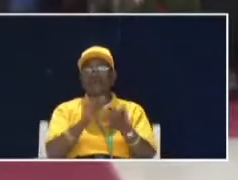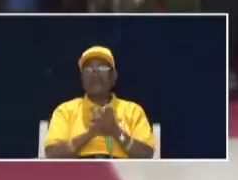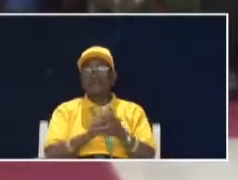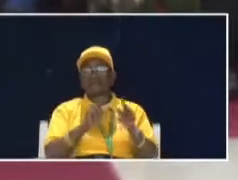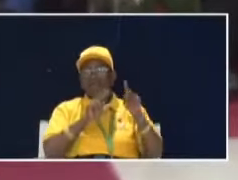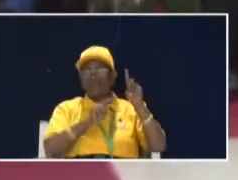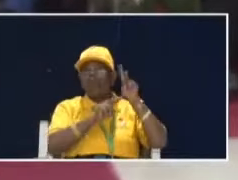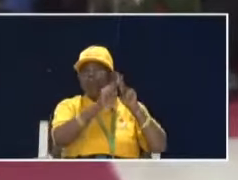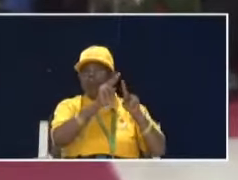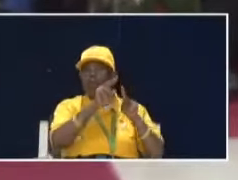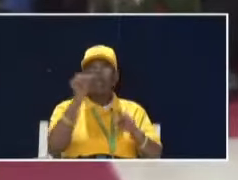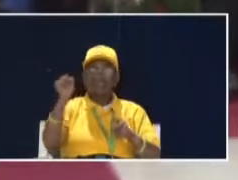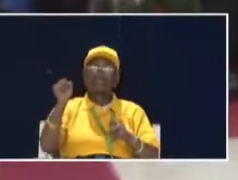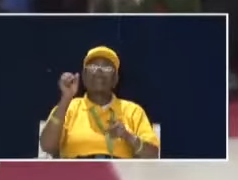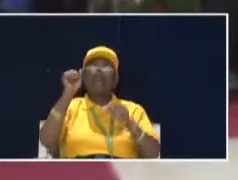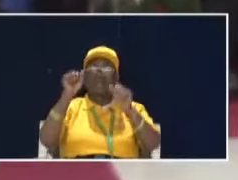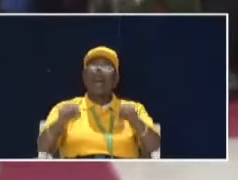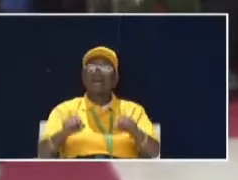decree.